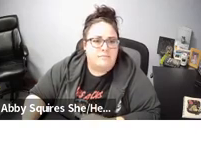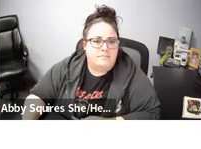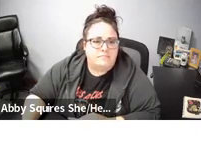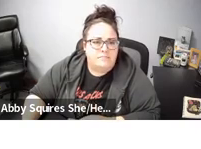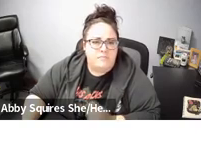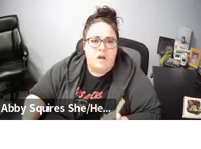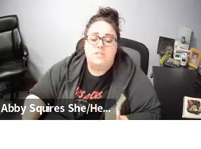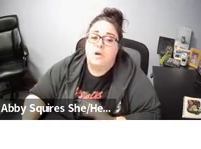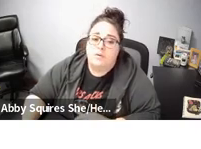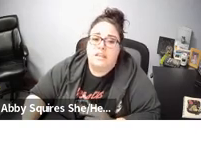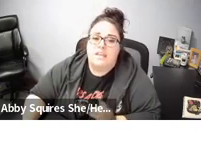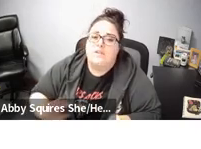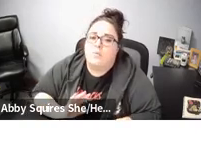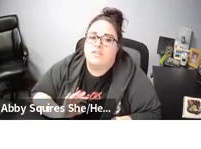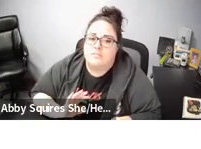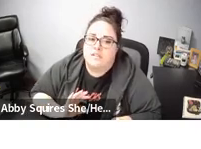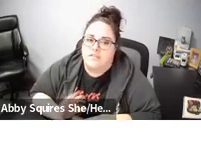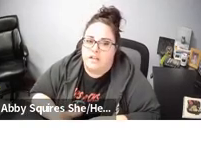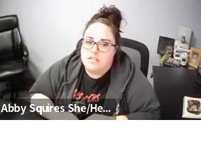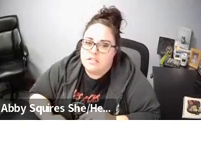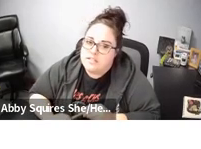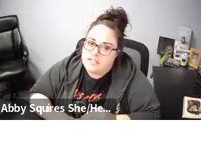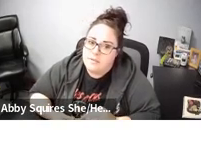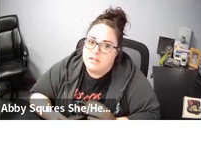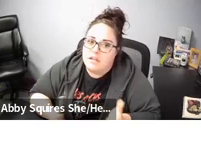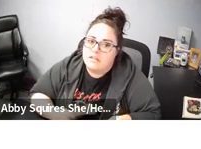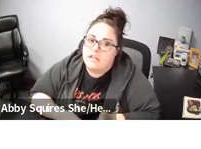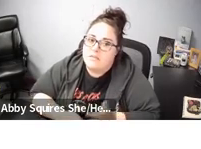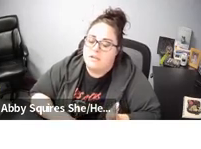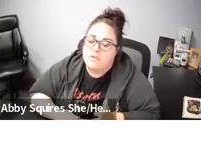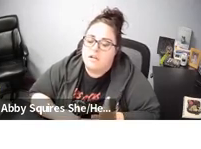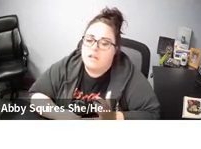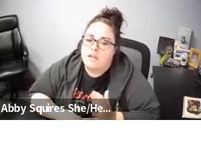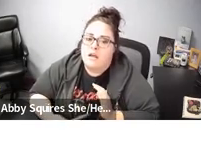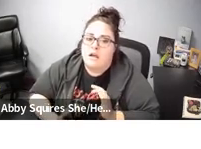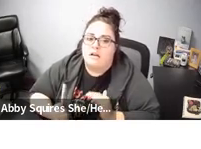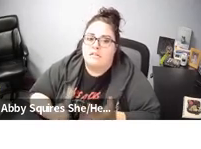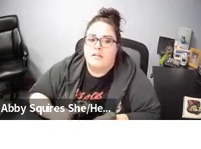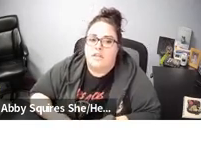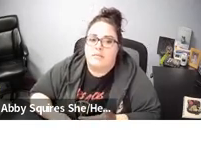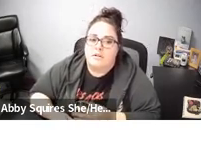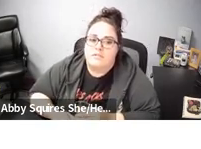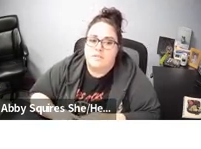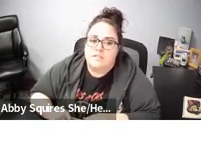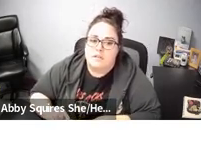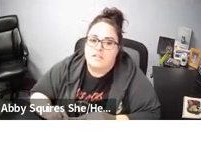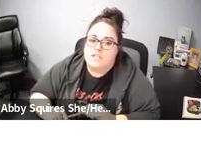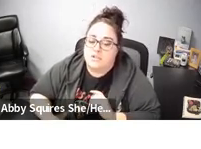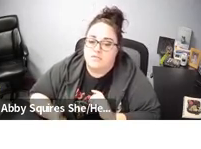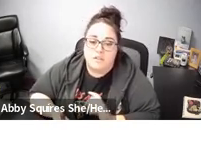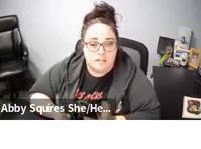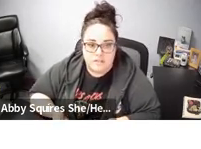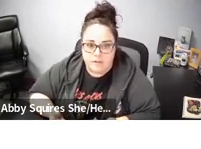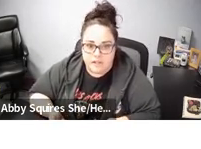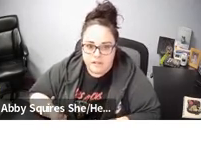And then also like even with some of the advances in accessibility in the gaming community, a lot of gamers with disabilities